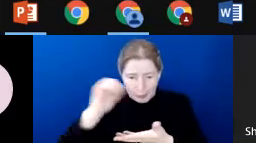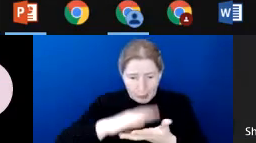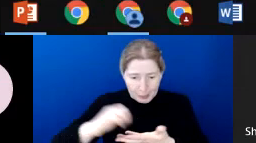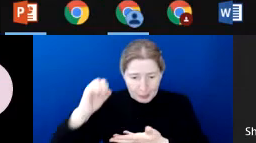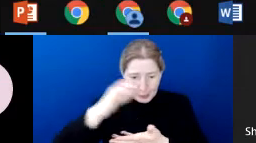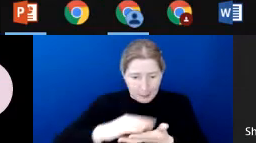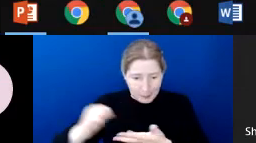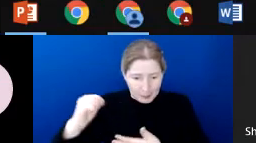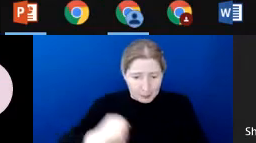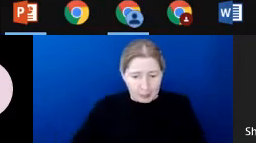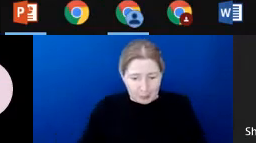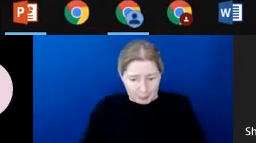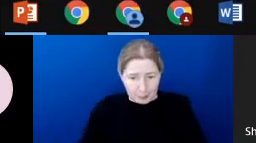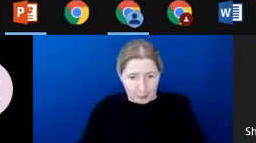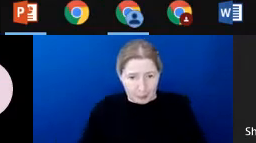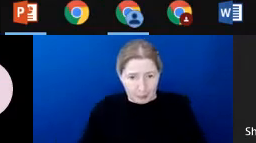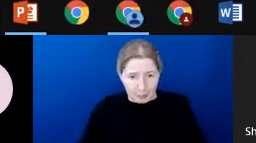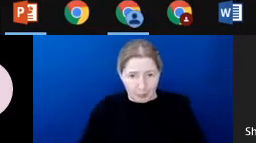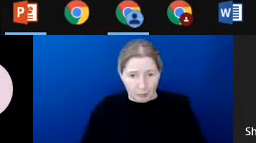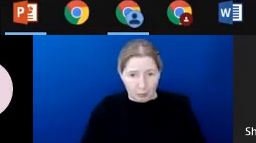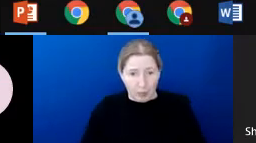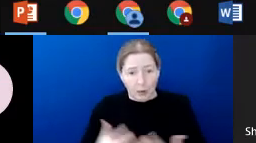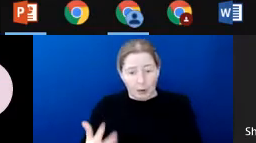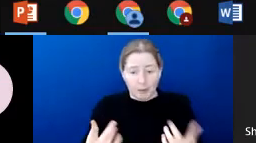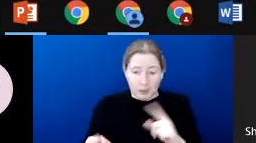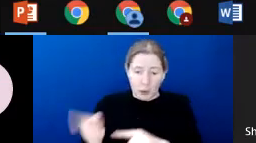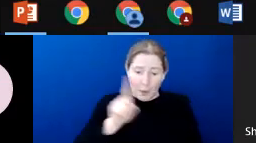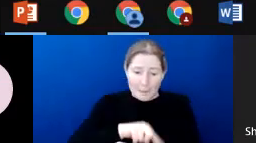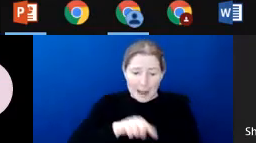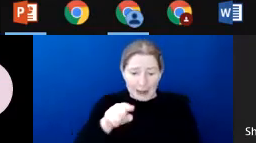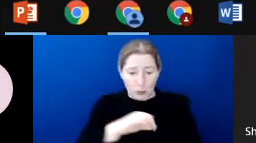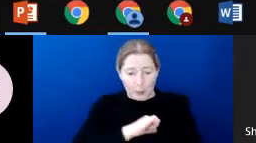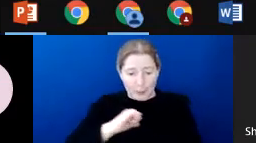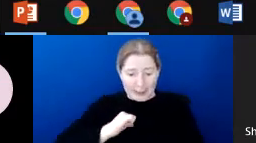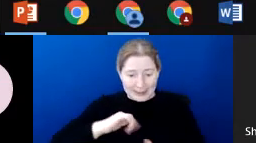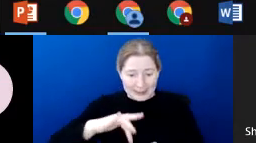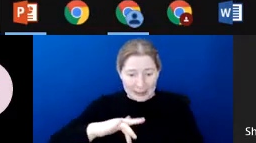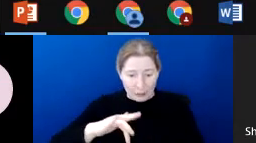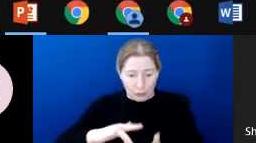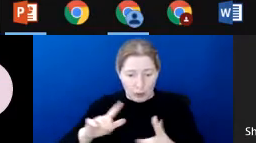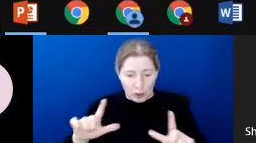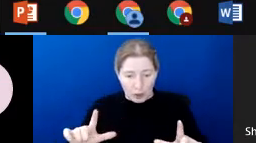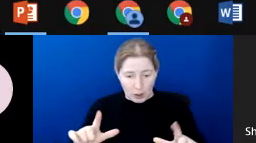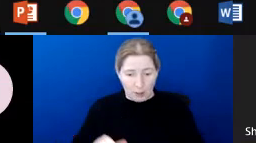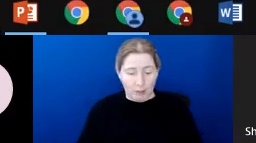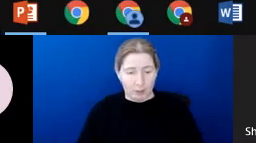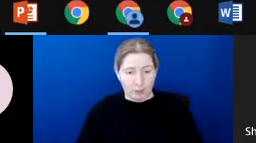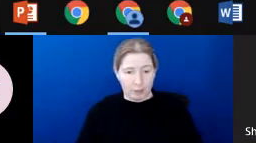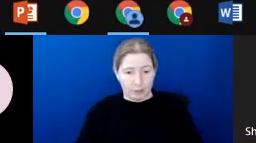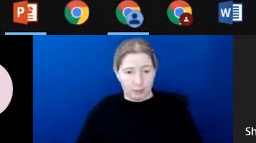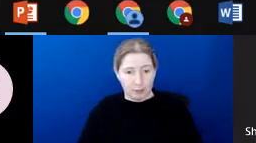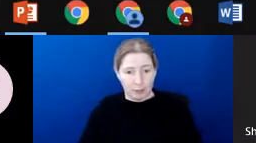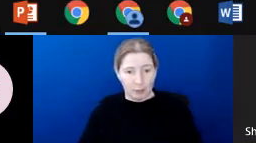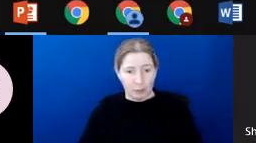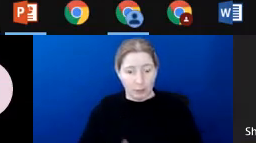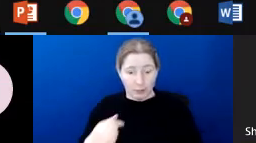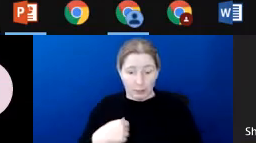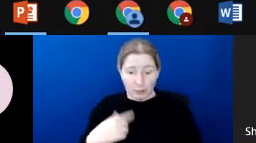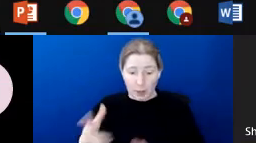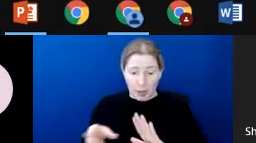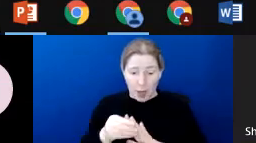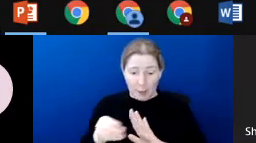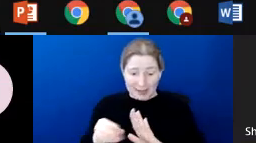corporate credit card. So let's jump back to Business Central. I'll just update it and I'll